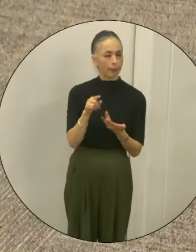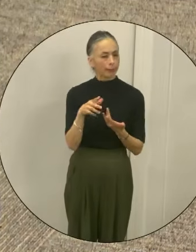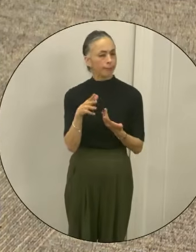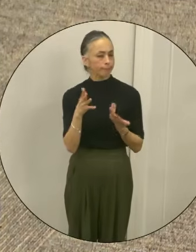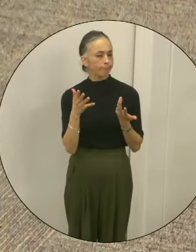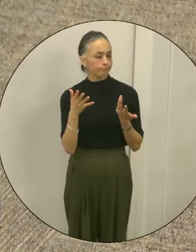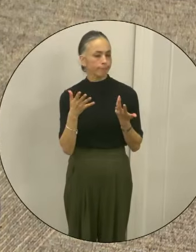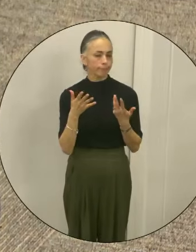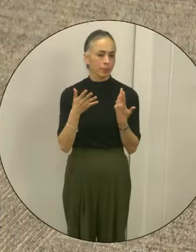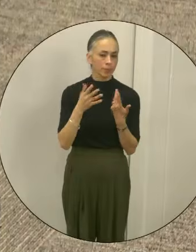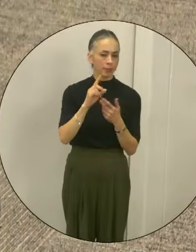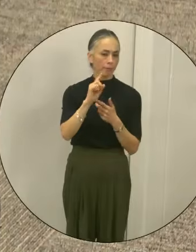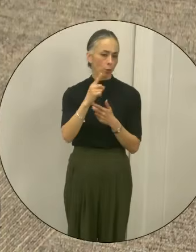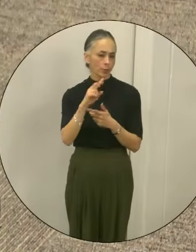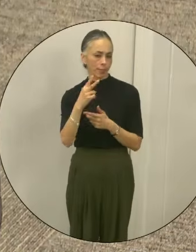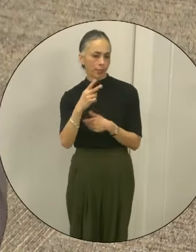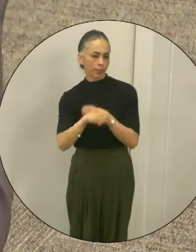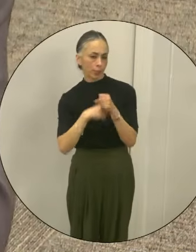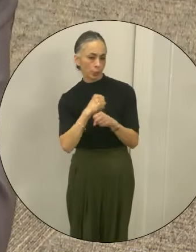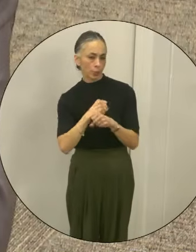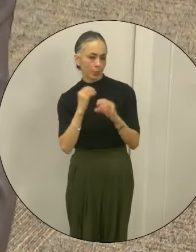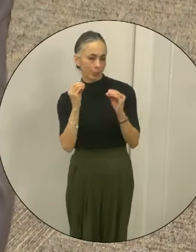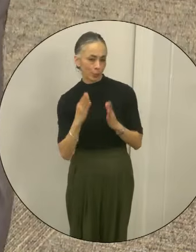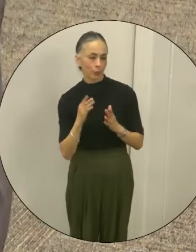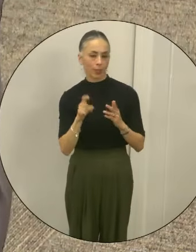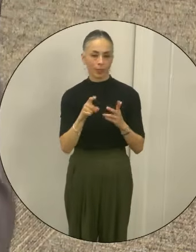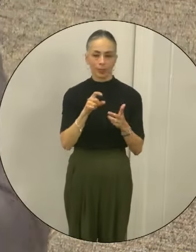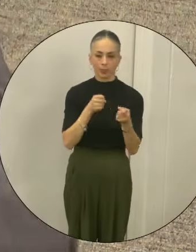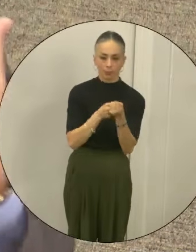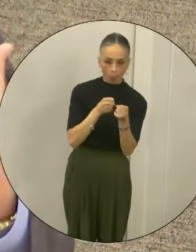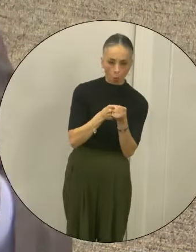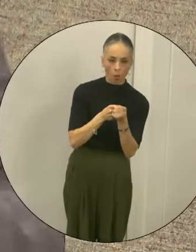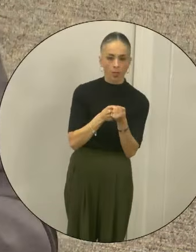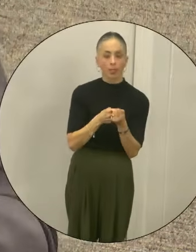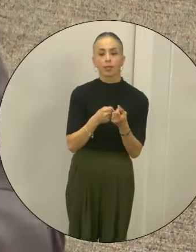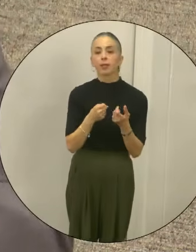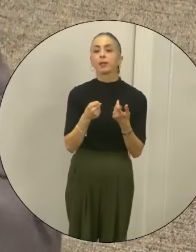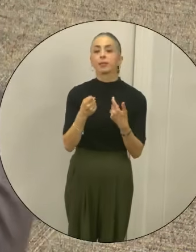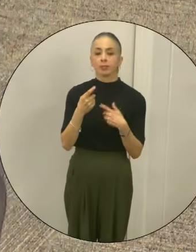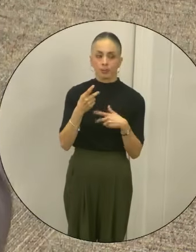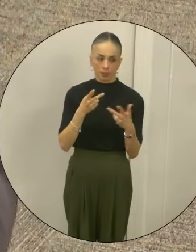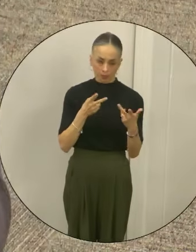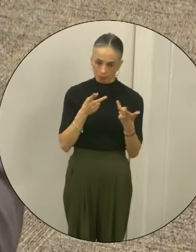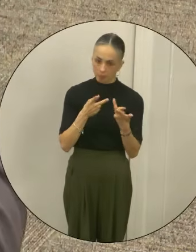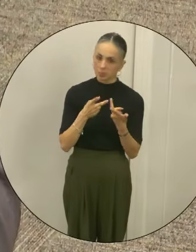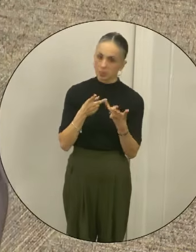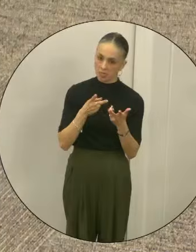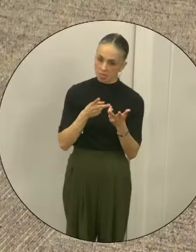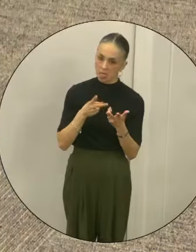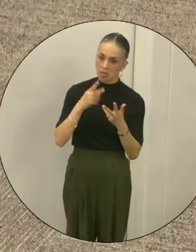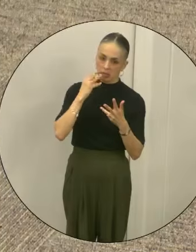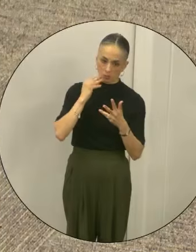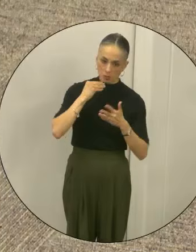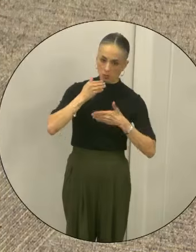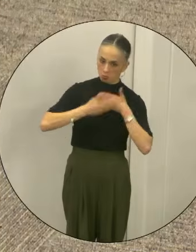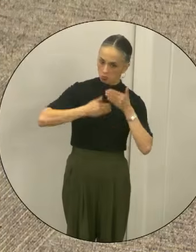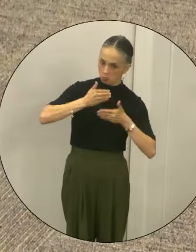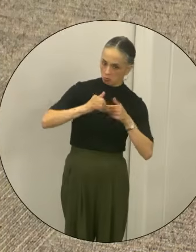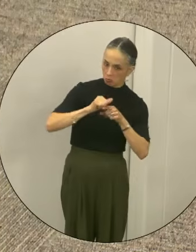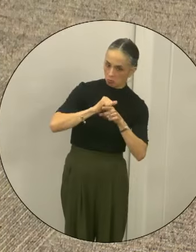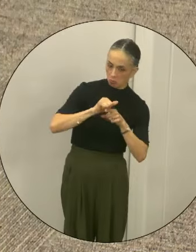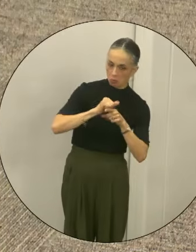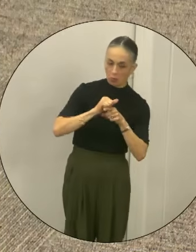of first and second year teachers in their classrooms, so they needed support, came through our RPDP department, the state's RPDP department,